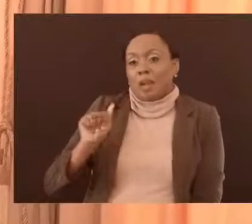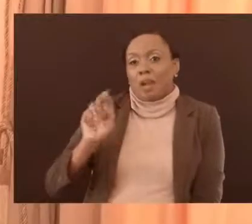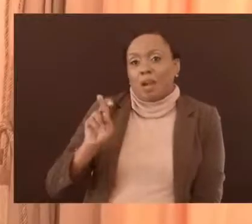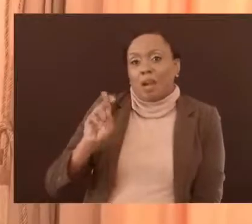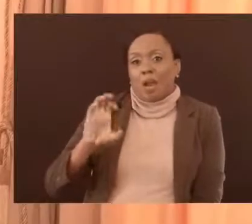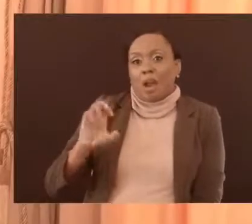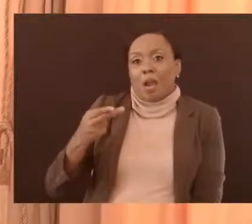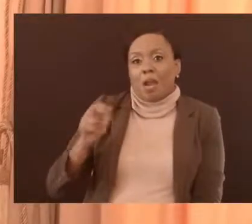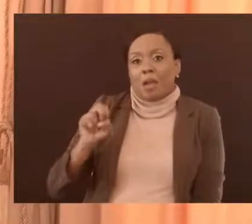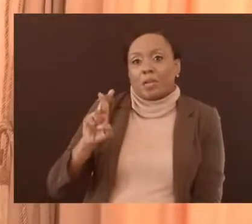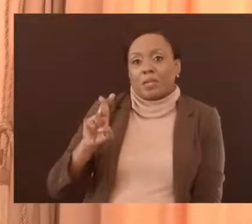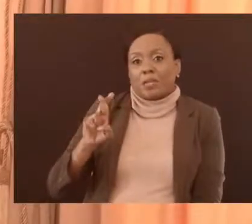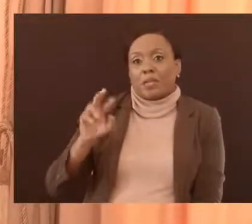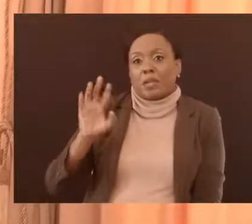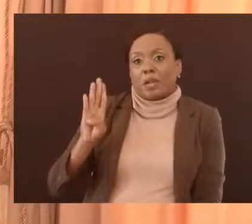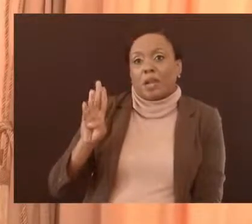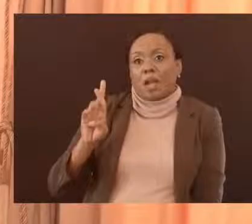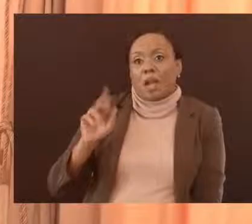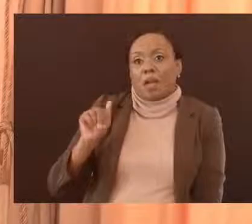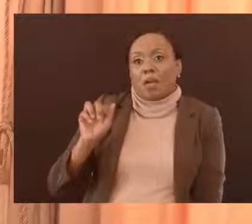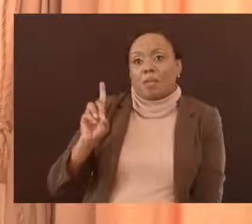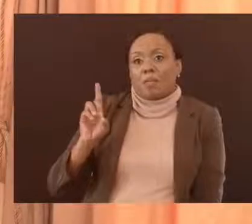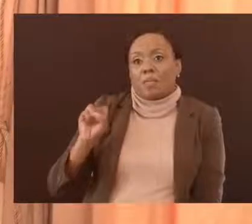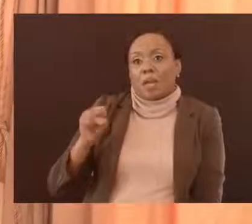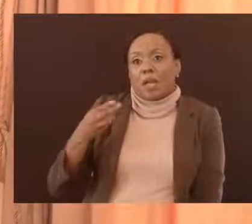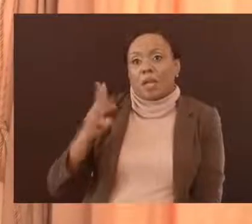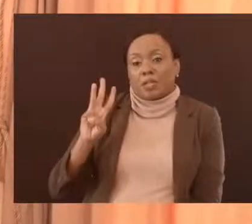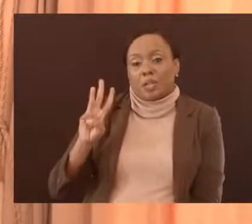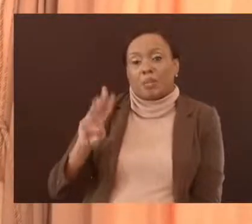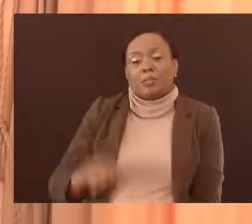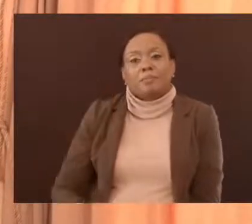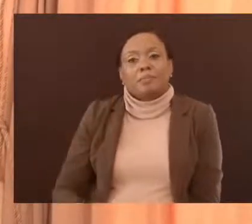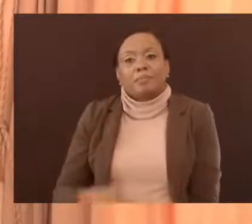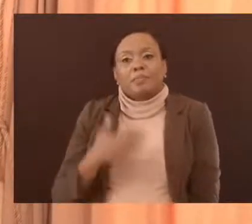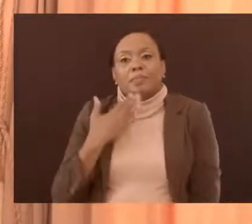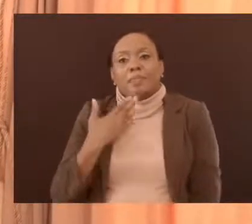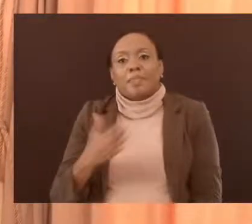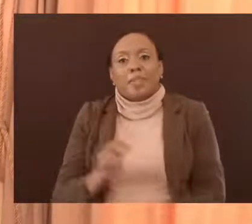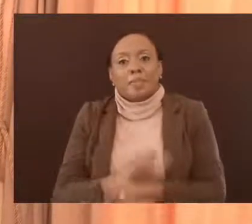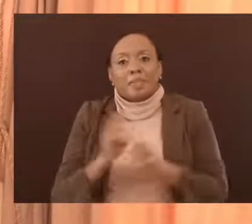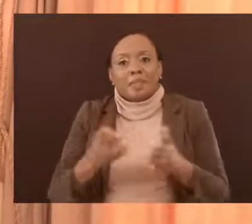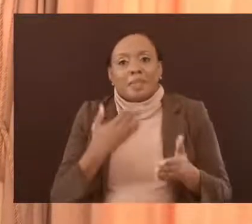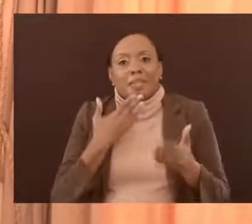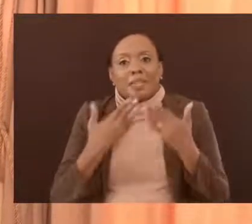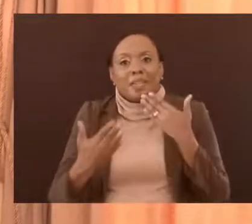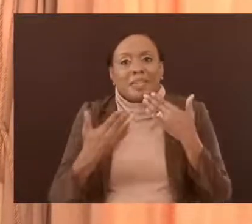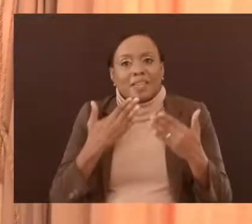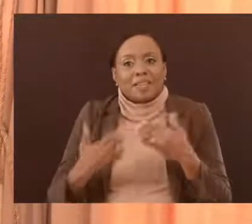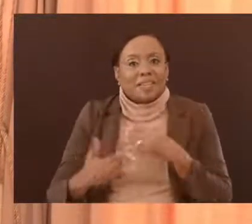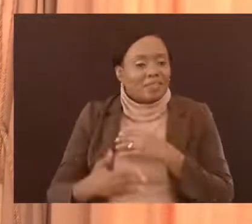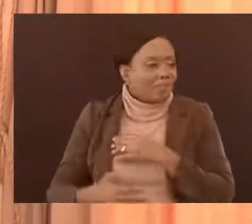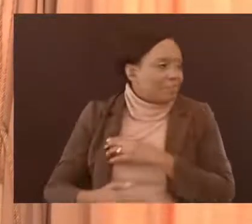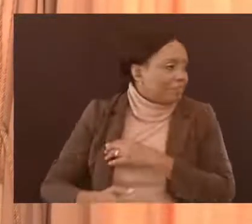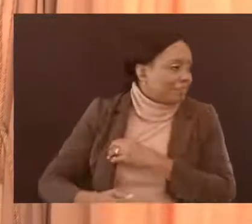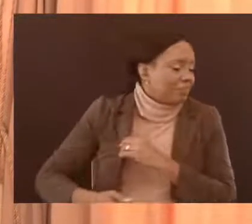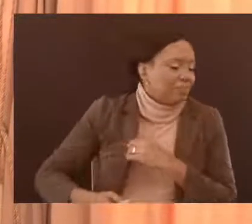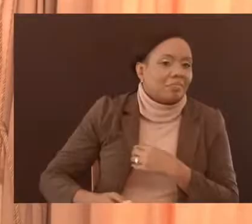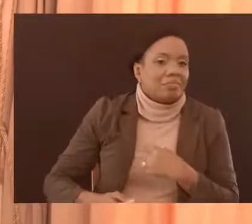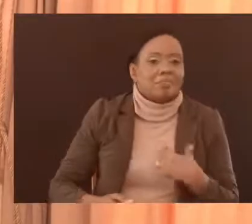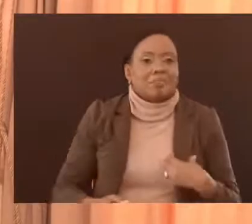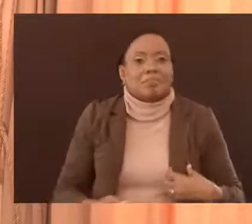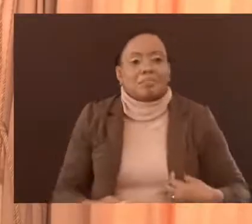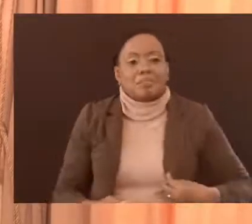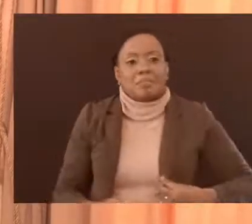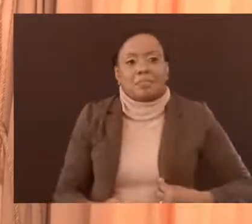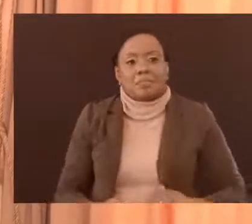Thank you. Thank you, Minister. Good afternoon, Barbados. There is an African proverb that states,